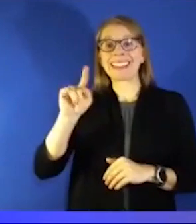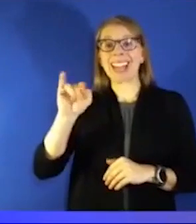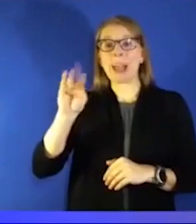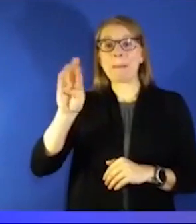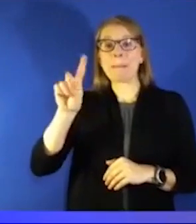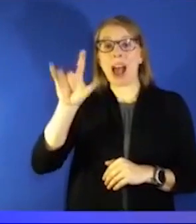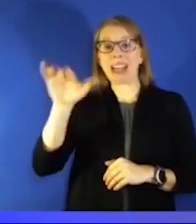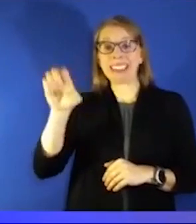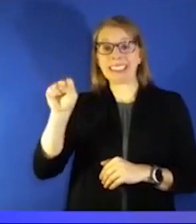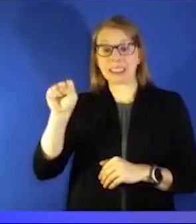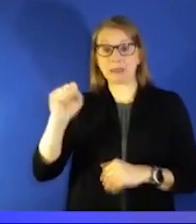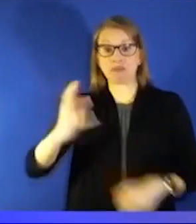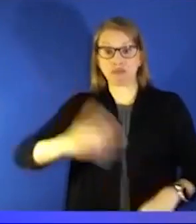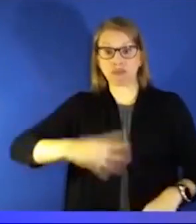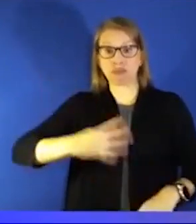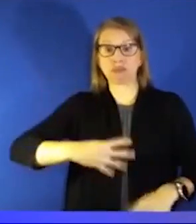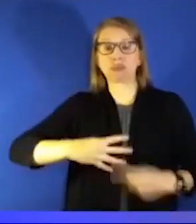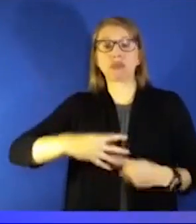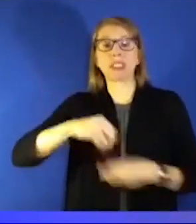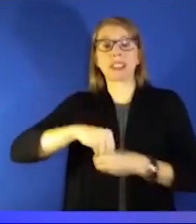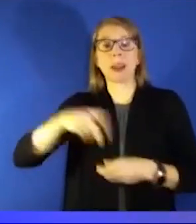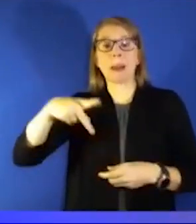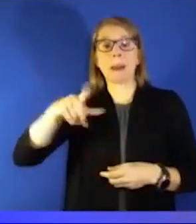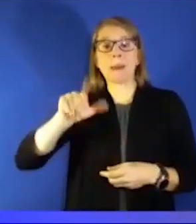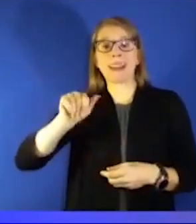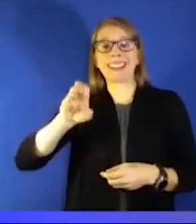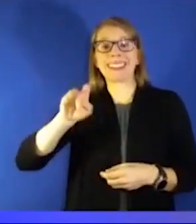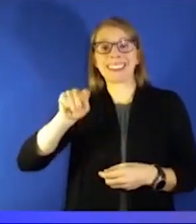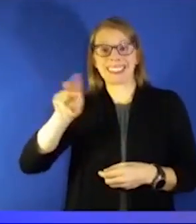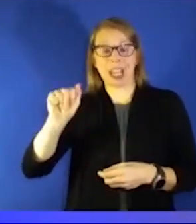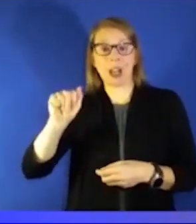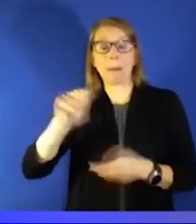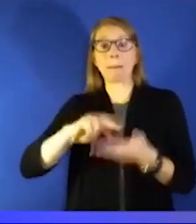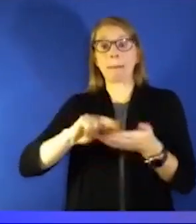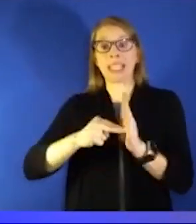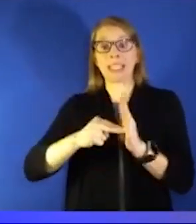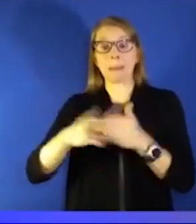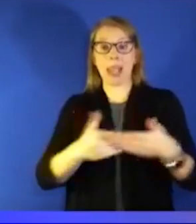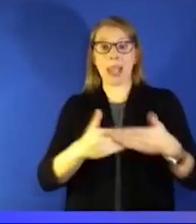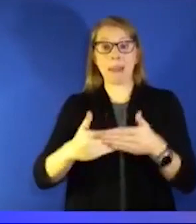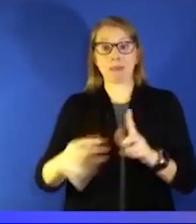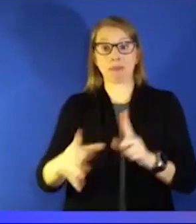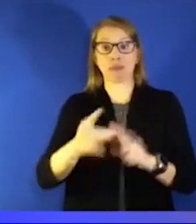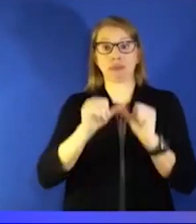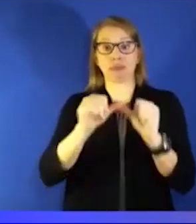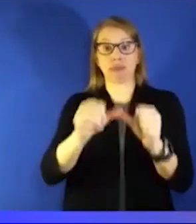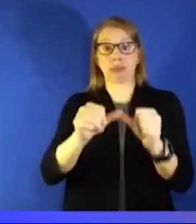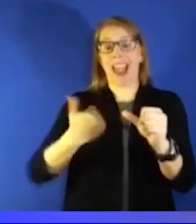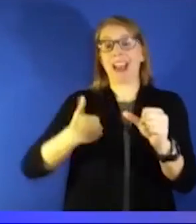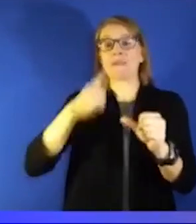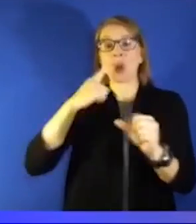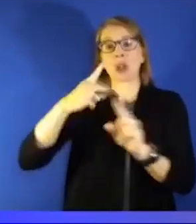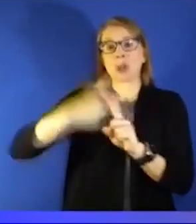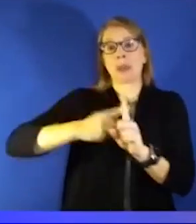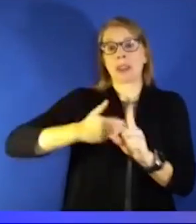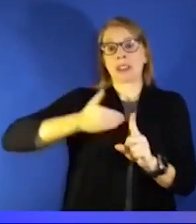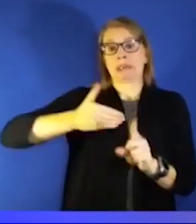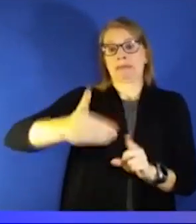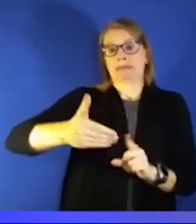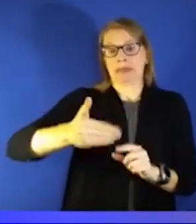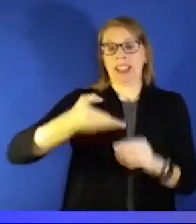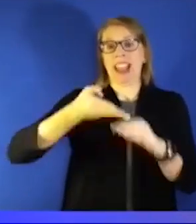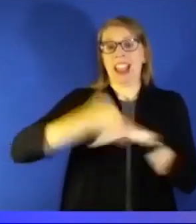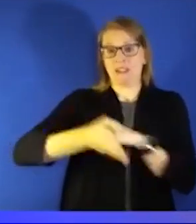placenta, the afterbirth, and are present in the baby for a few months afterwards. And so usually those 3 points, emphasizing those